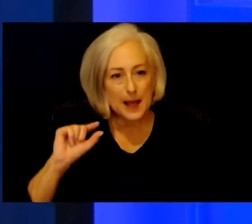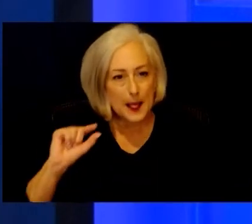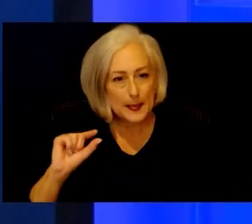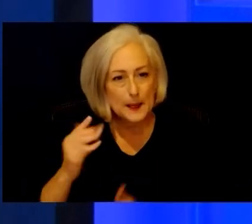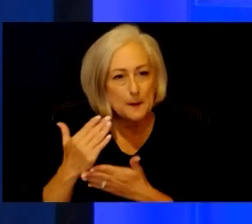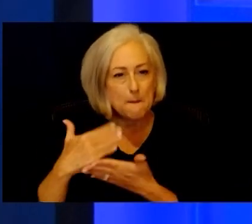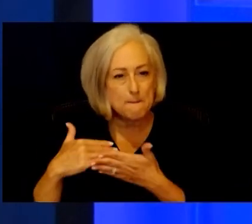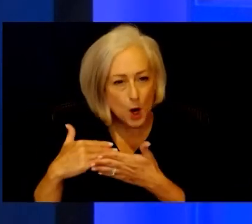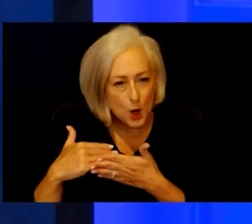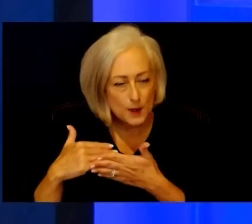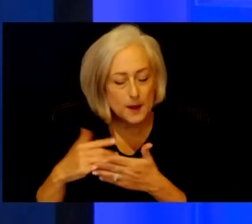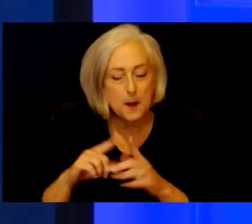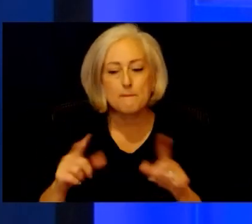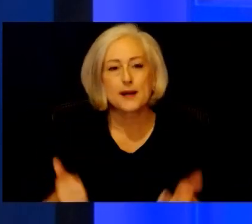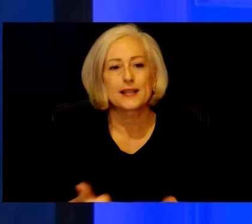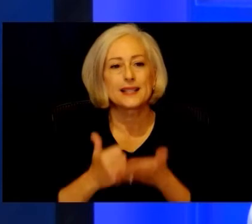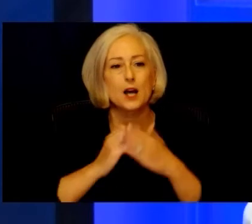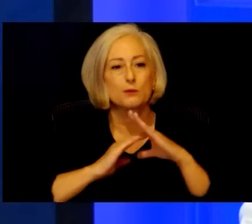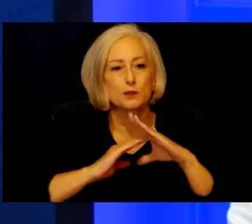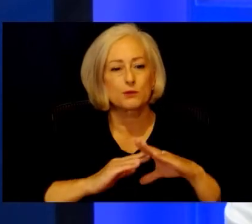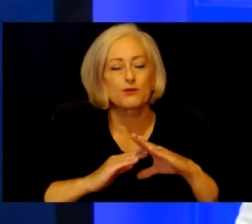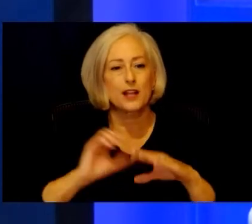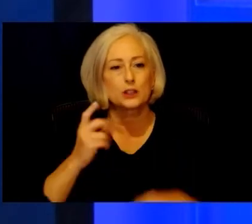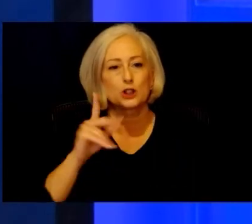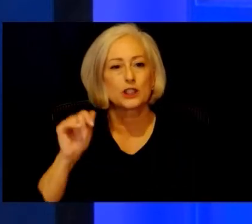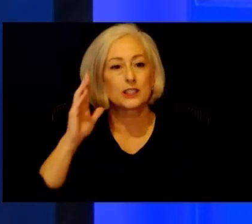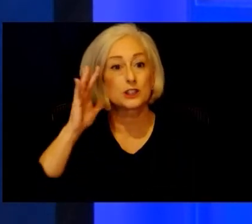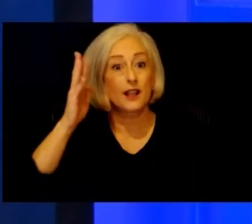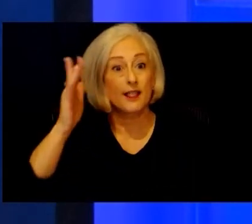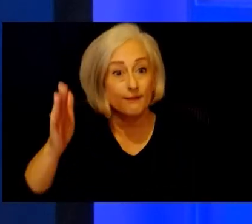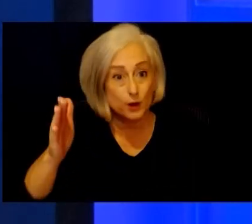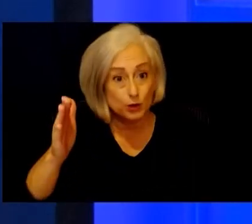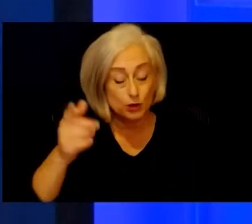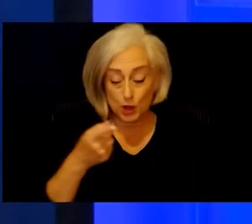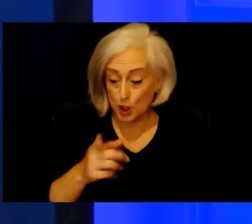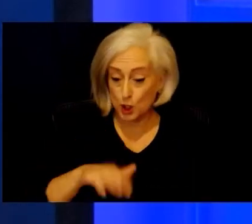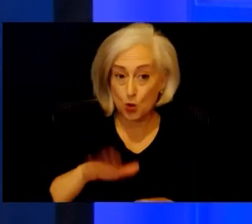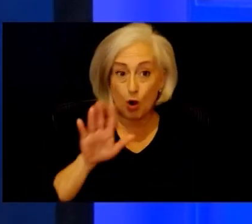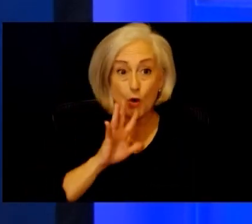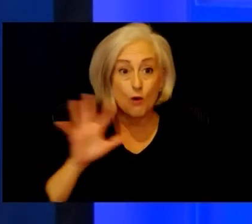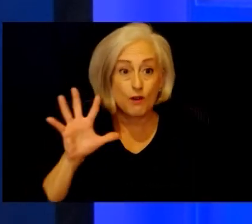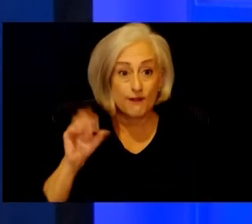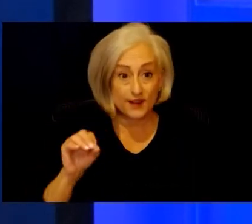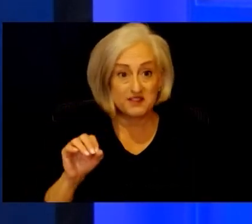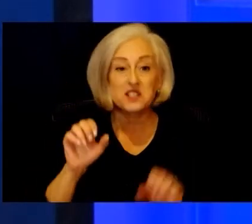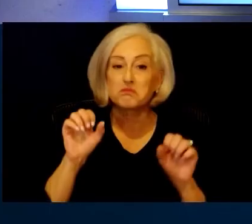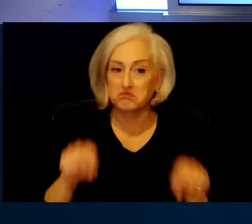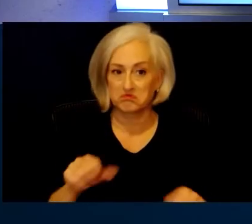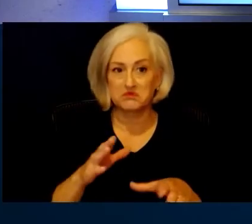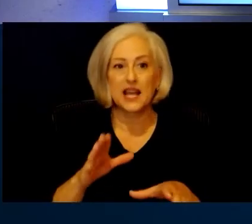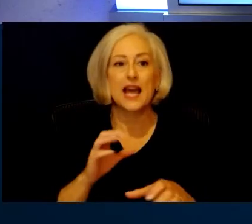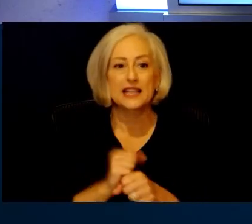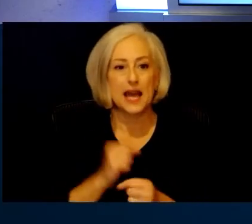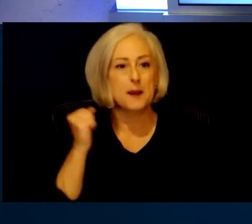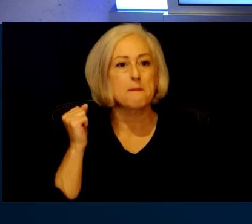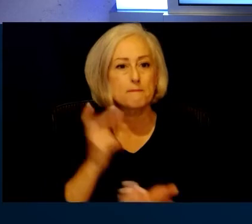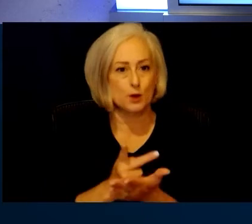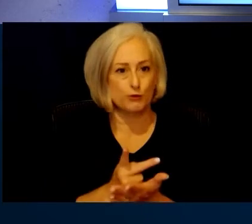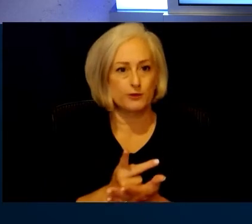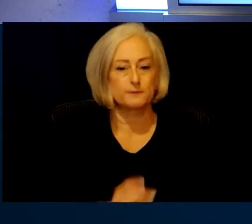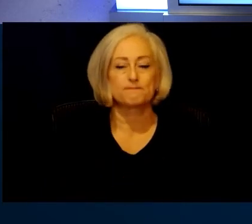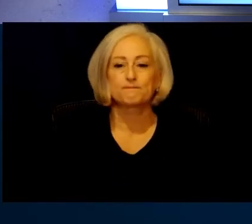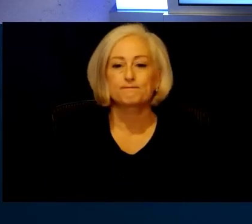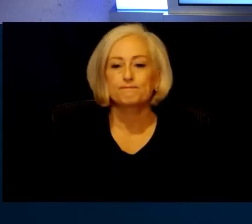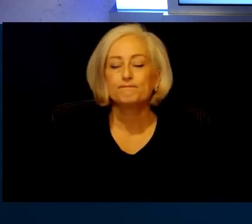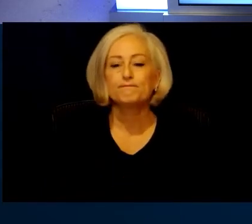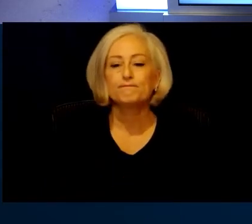shingles in the future. And if you were over 50, you can go ahead and get that. It is approved for that. So. Couple Any more more questions. Yeah, just